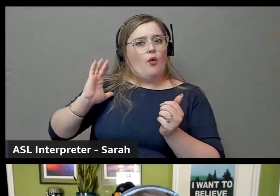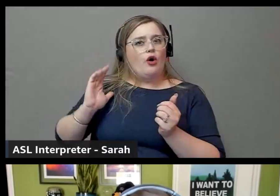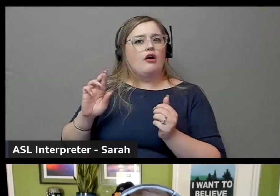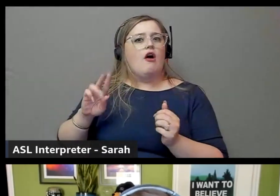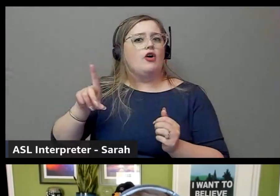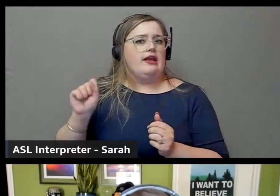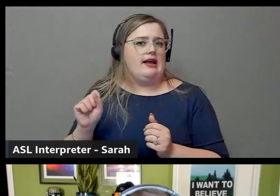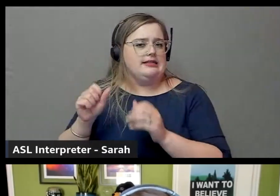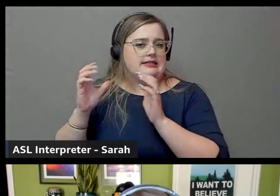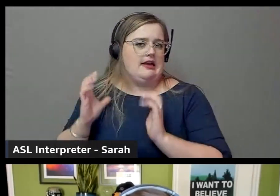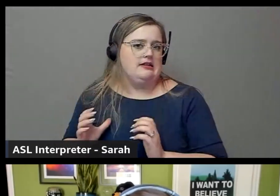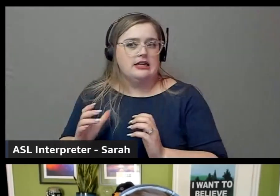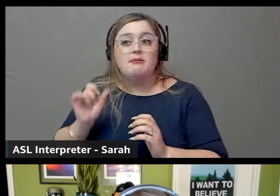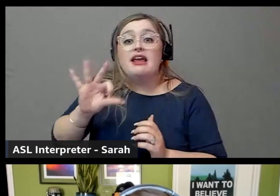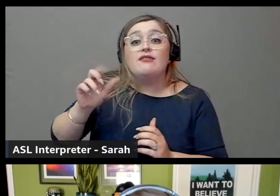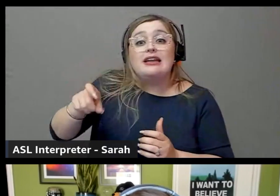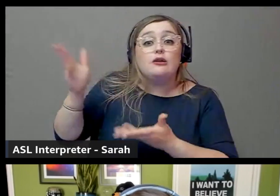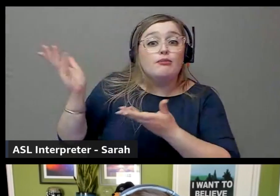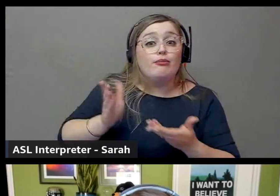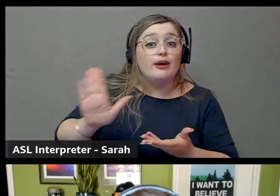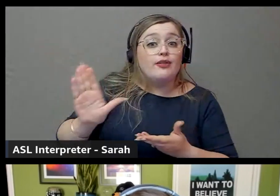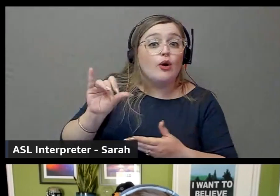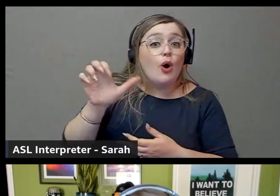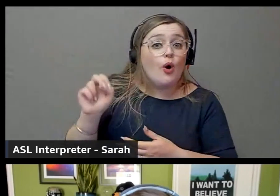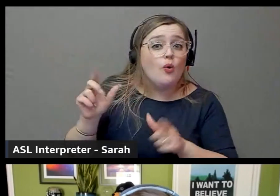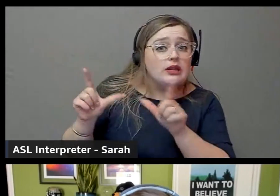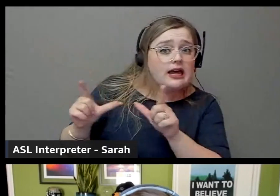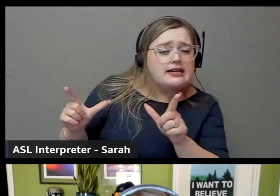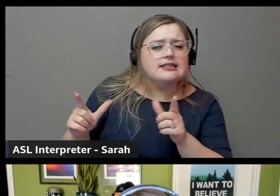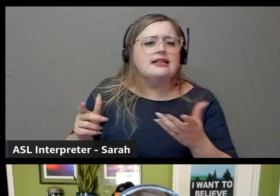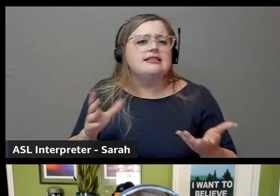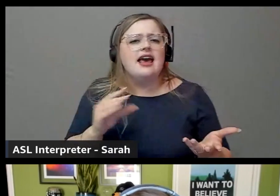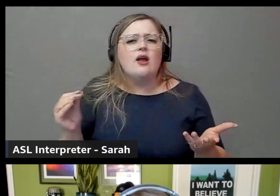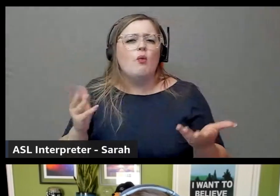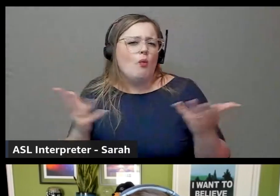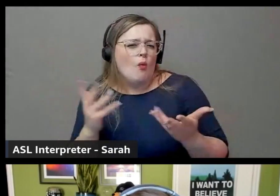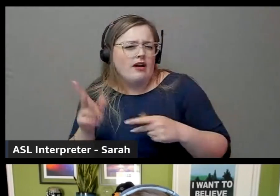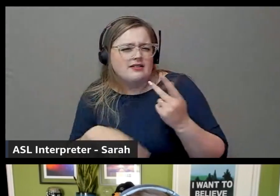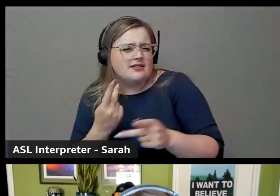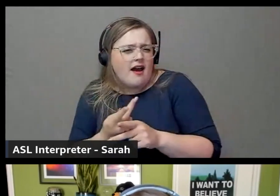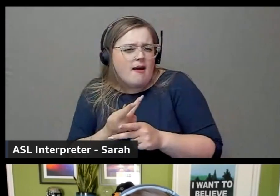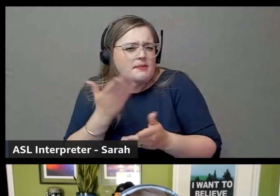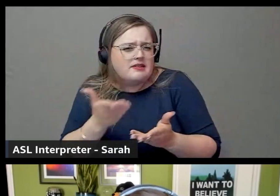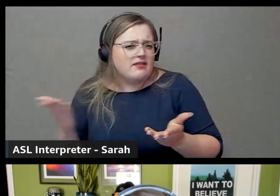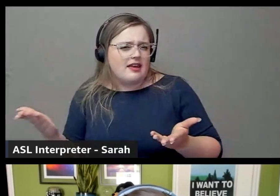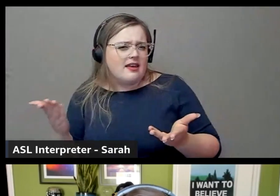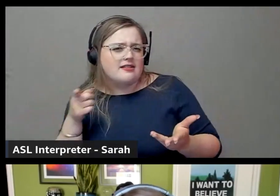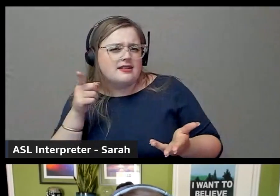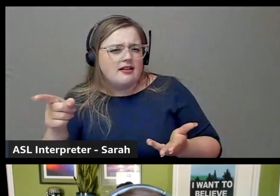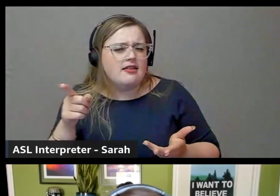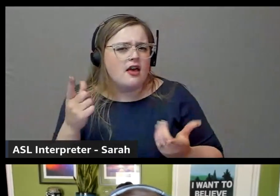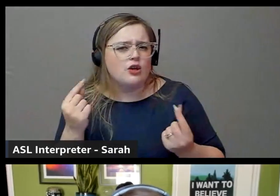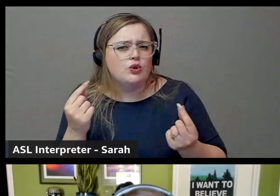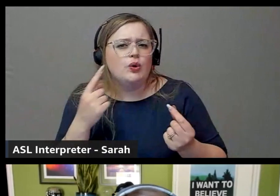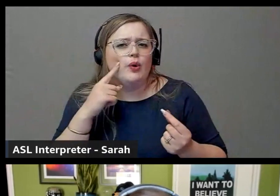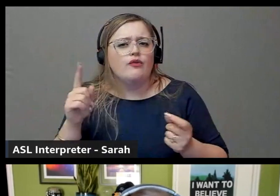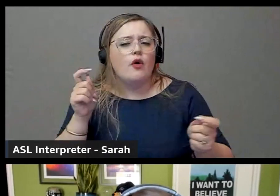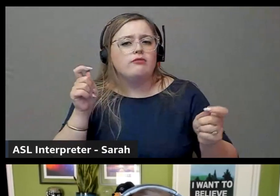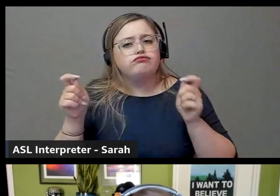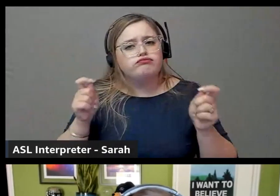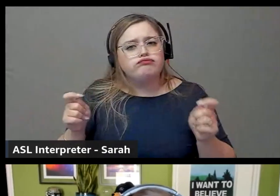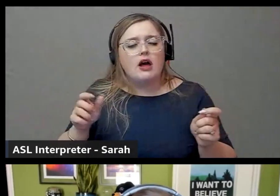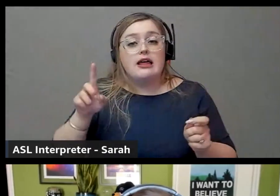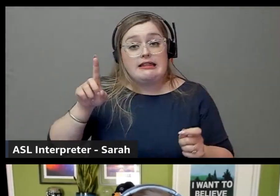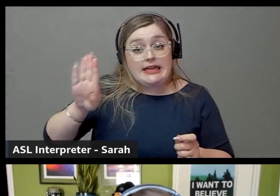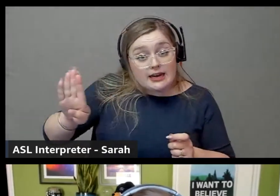Custom to bring their own license, for example? And then what are they using? What types of things are they doing to alter either the